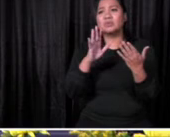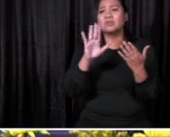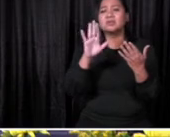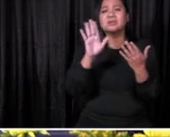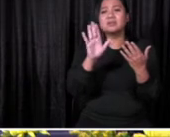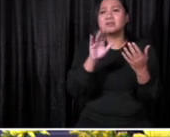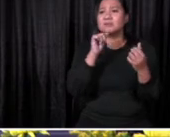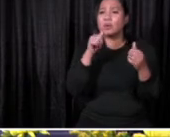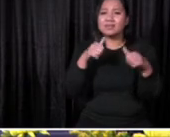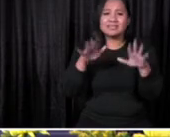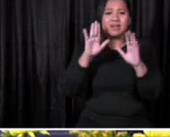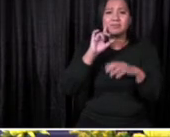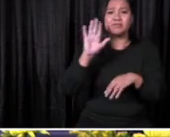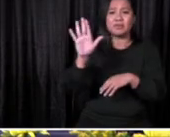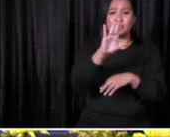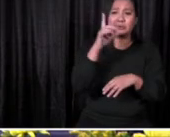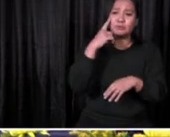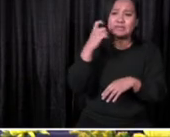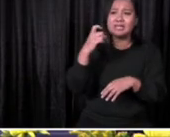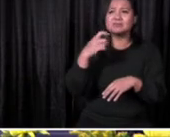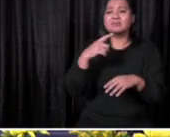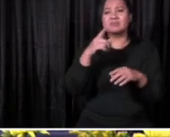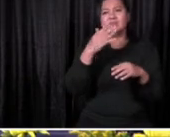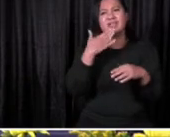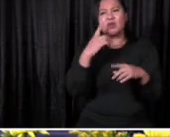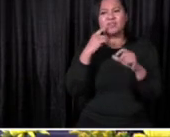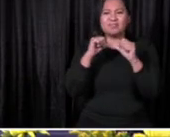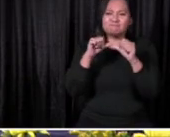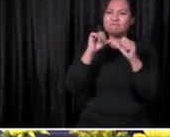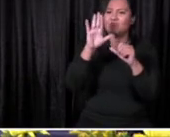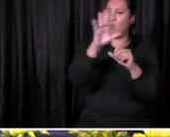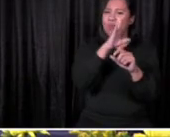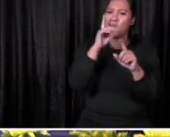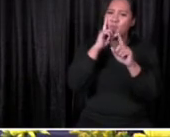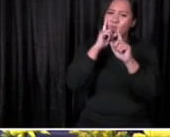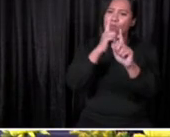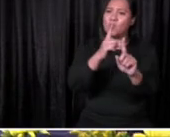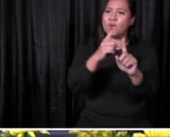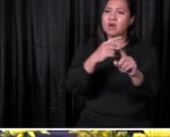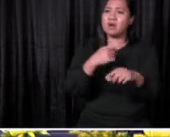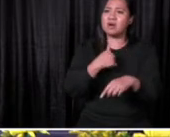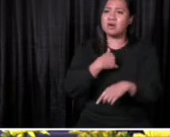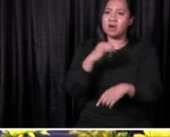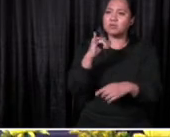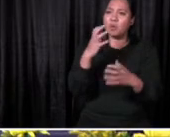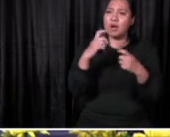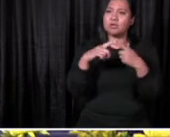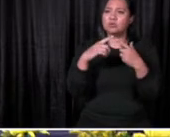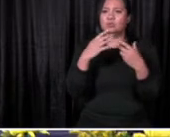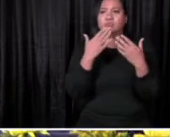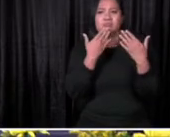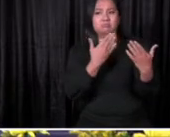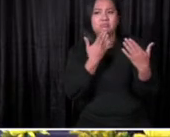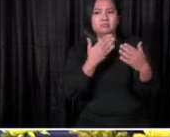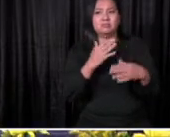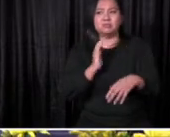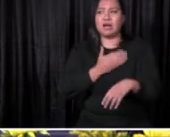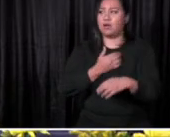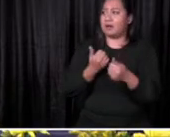and persevering in your goals. I also want to thank you, our administration,